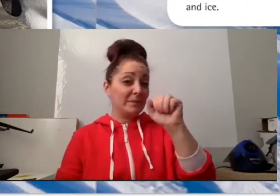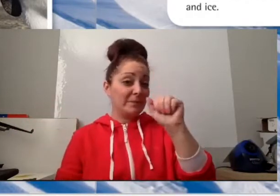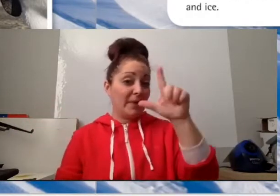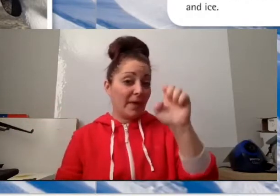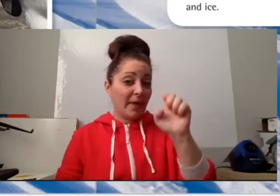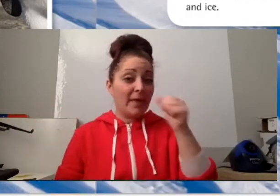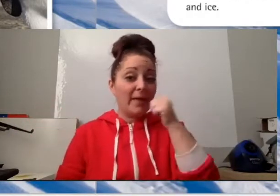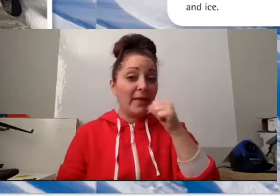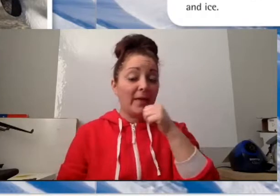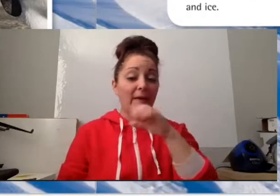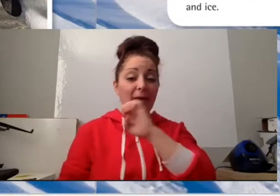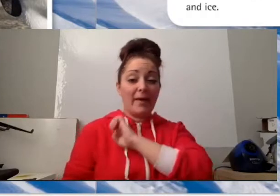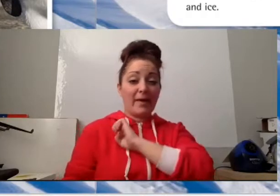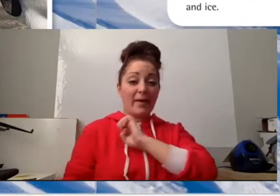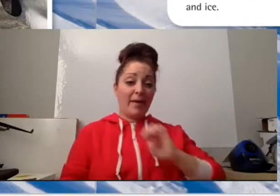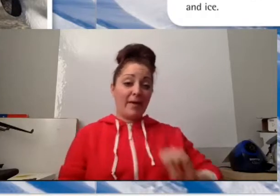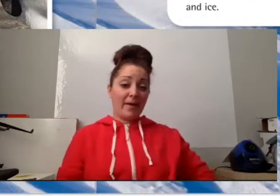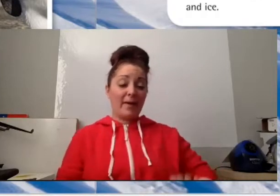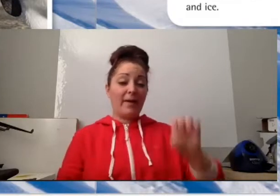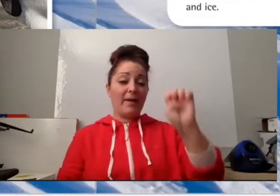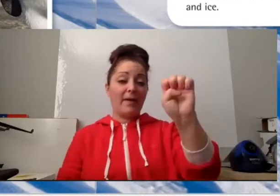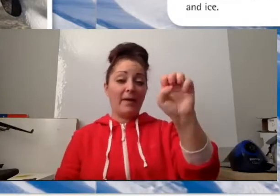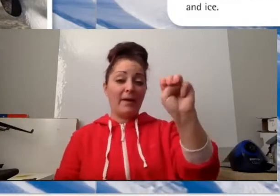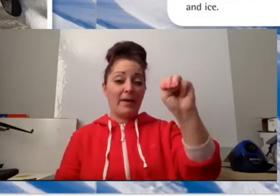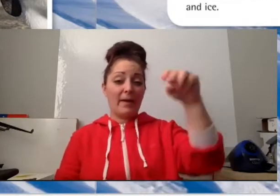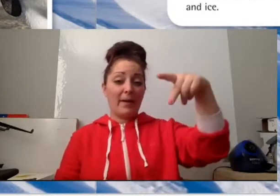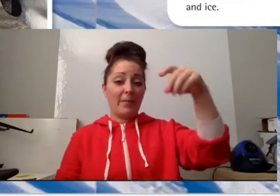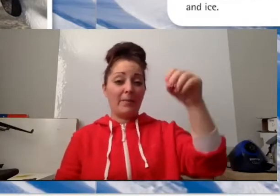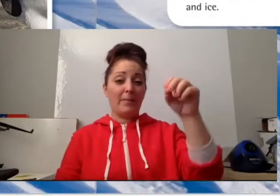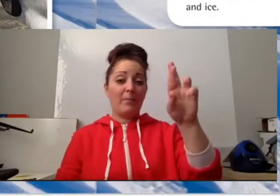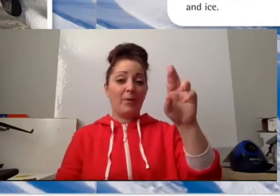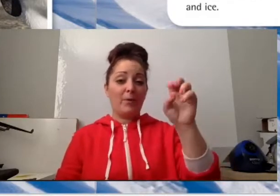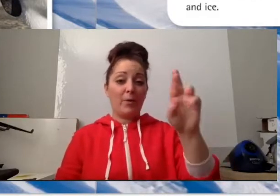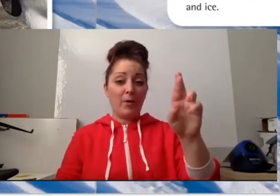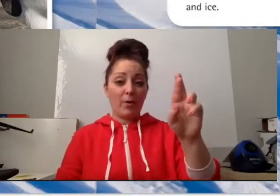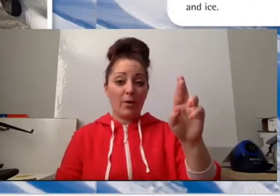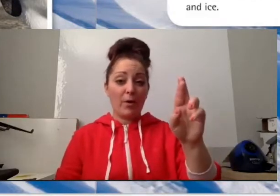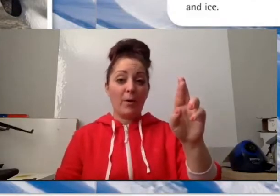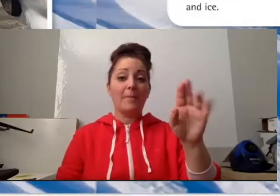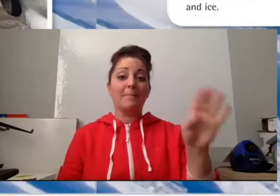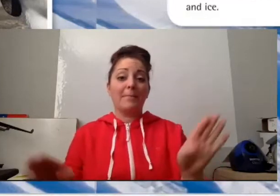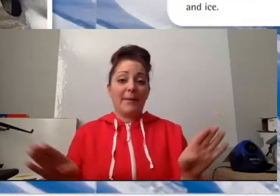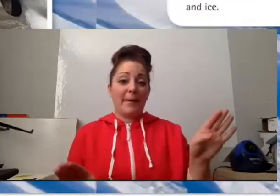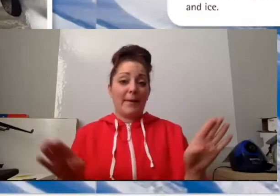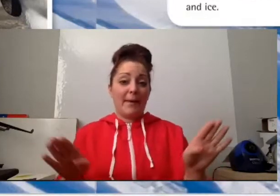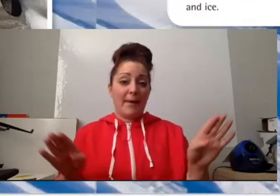In this picture we see here, we have a female emperor penguin.